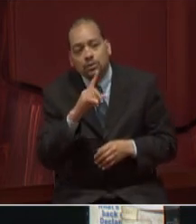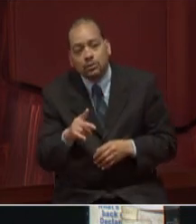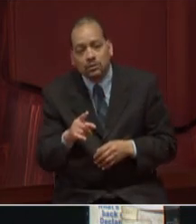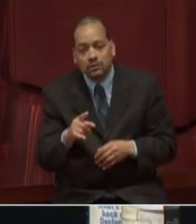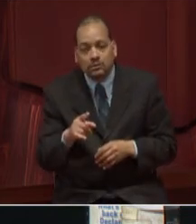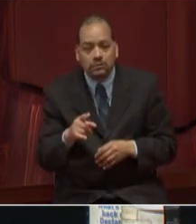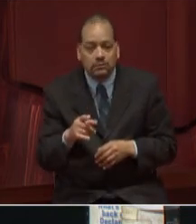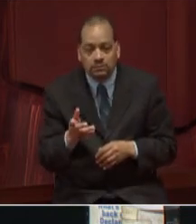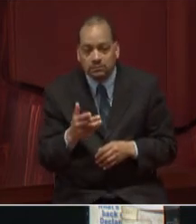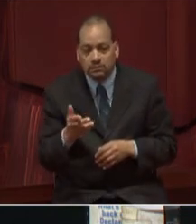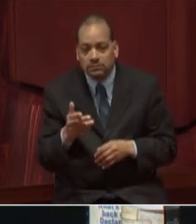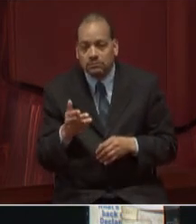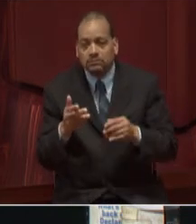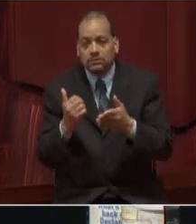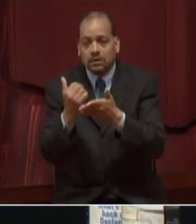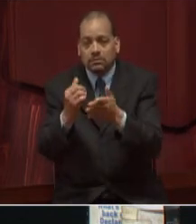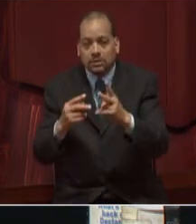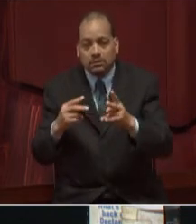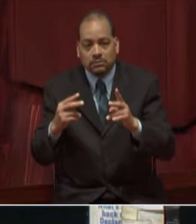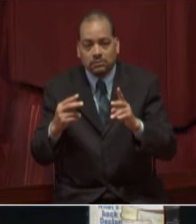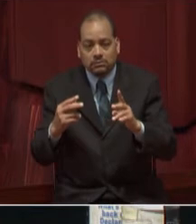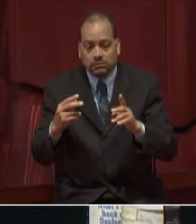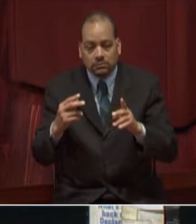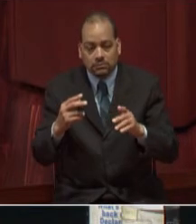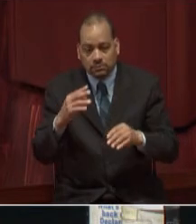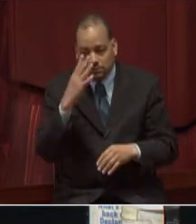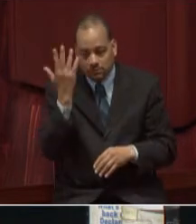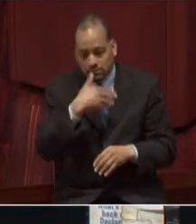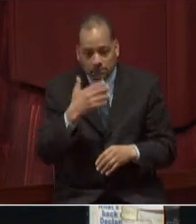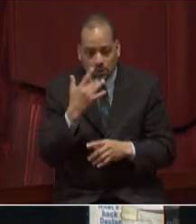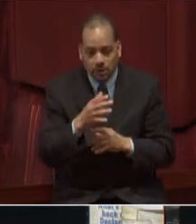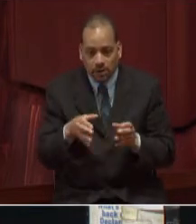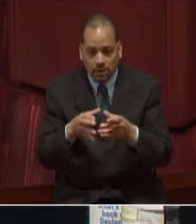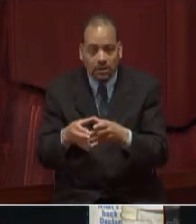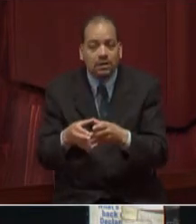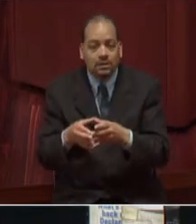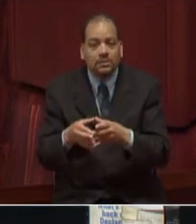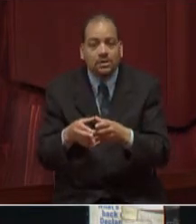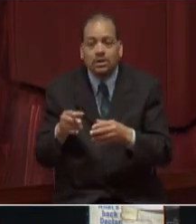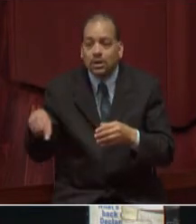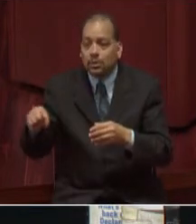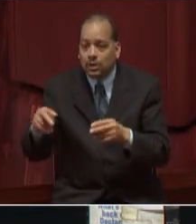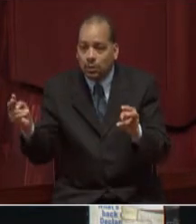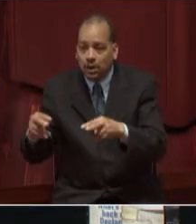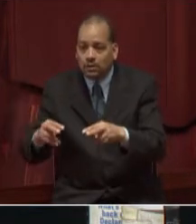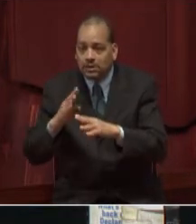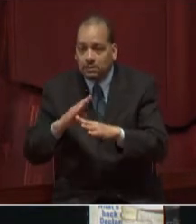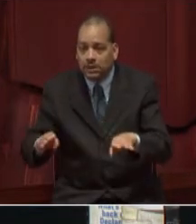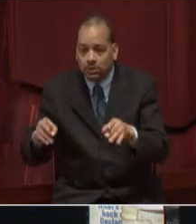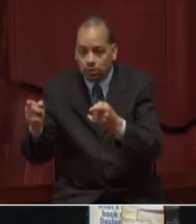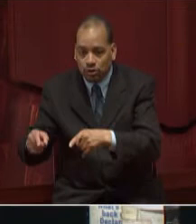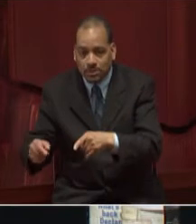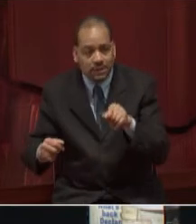John Negroponte back to help draft the peace agreement while he went out to dinner with a beautiful blonde, so everyone paid attention to that and not why we